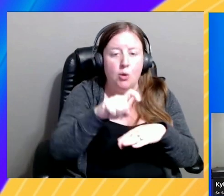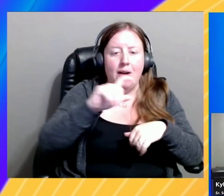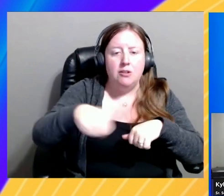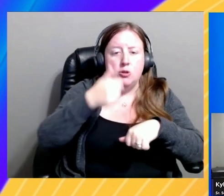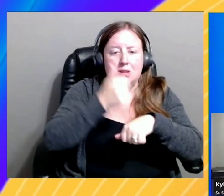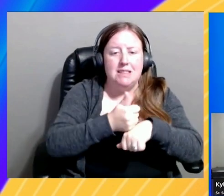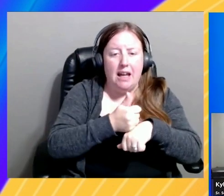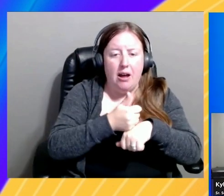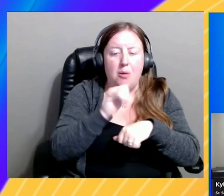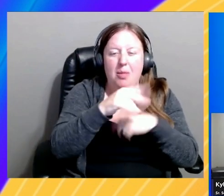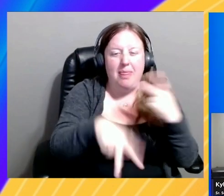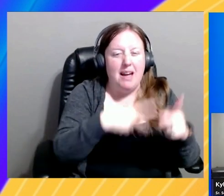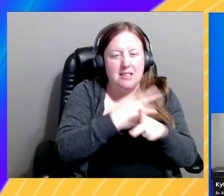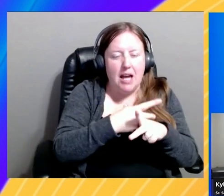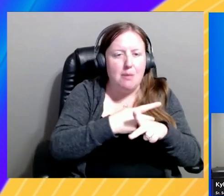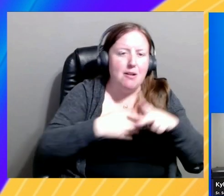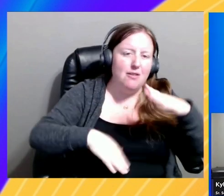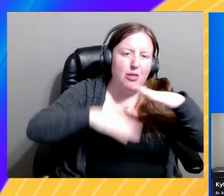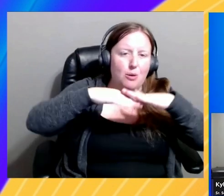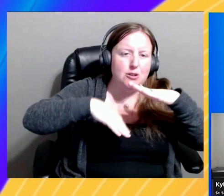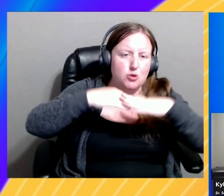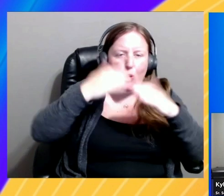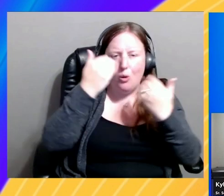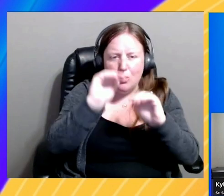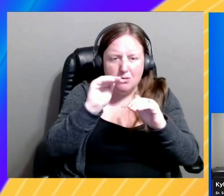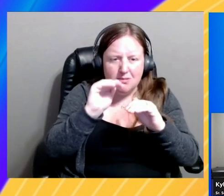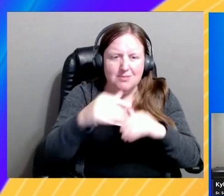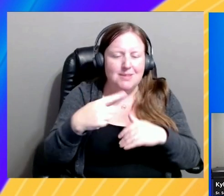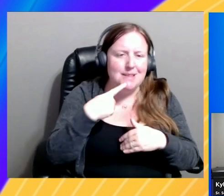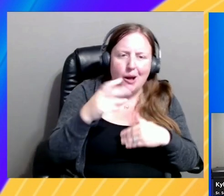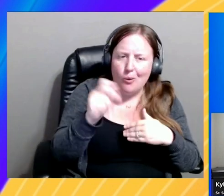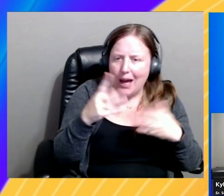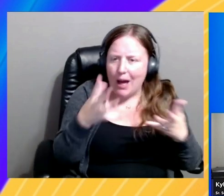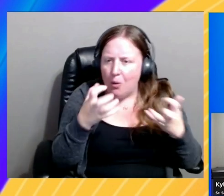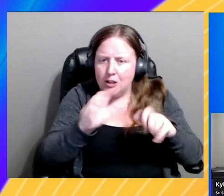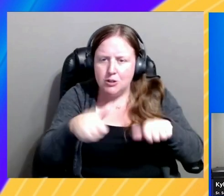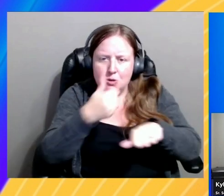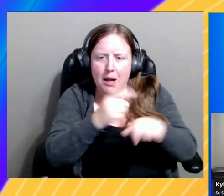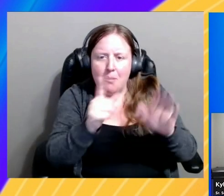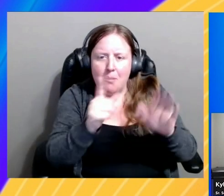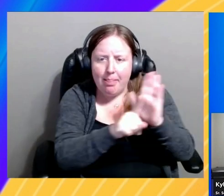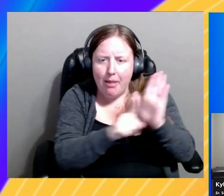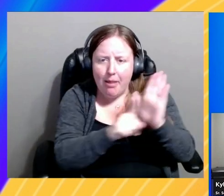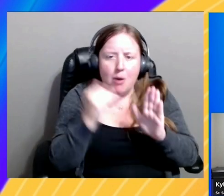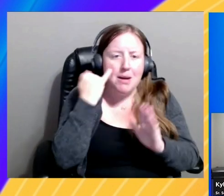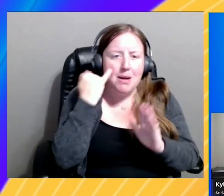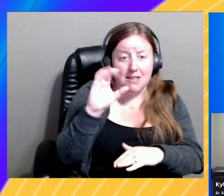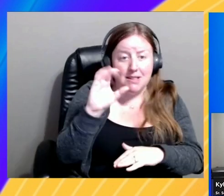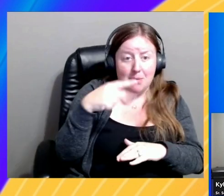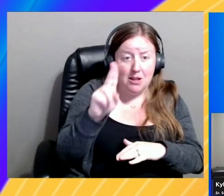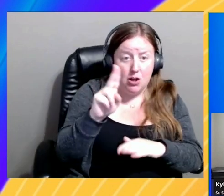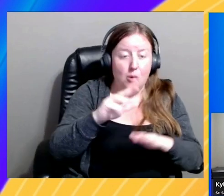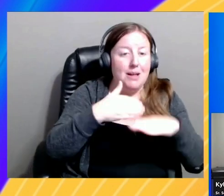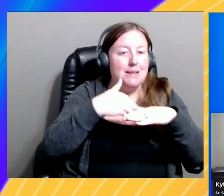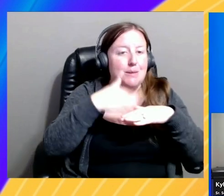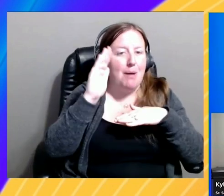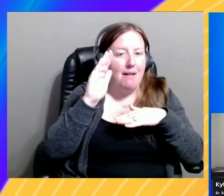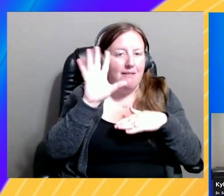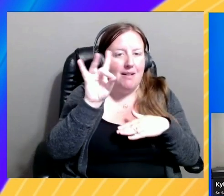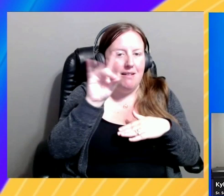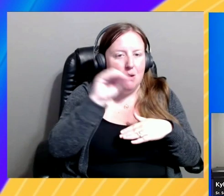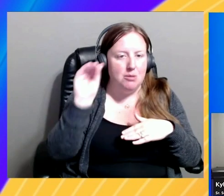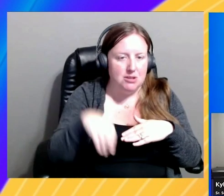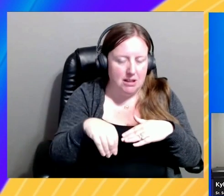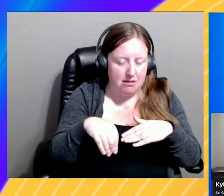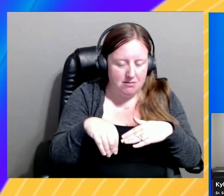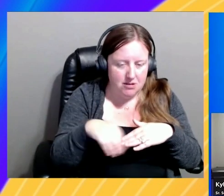like thresholds and say, I want to set an alarm when my CPU percentage is above 80%, right? And that's not